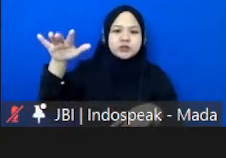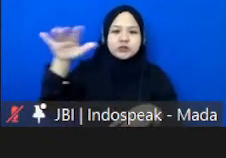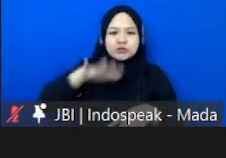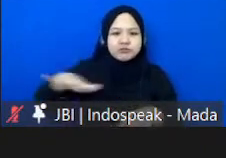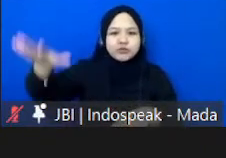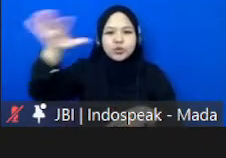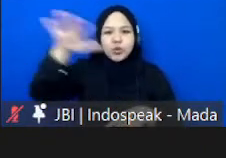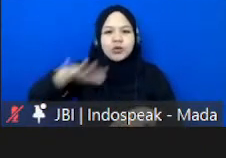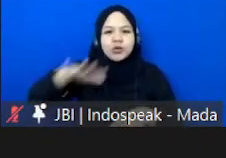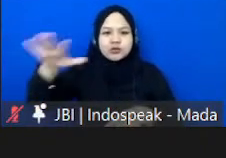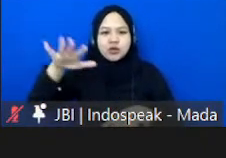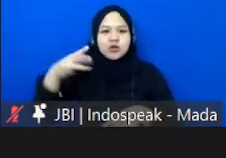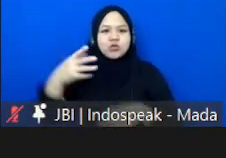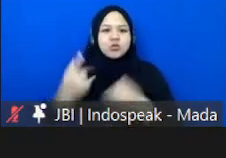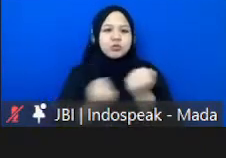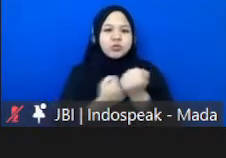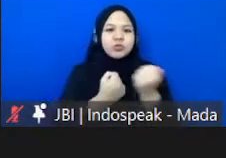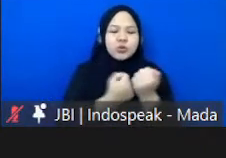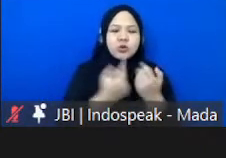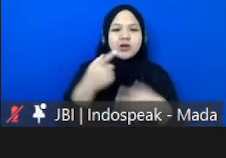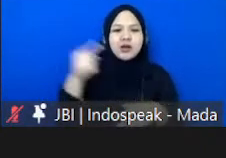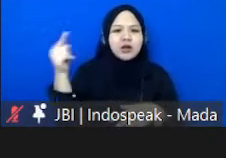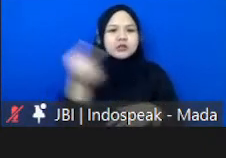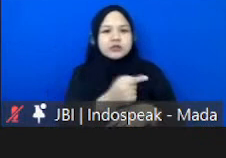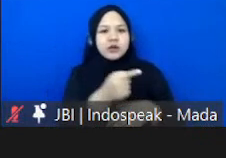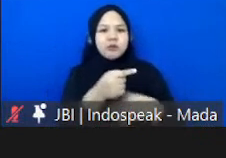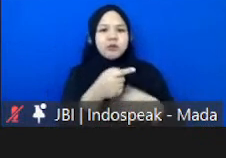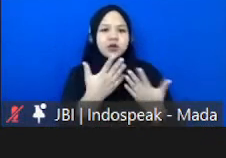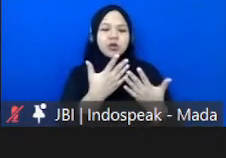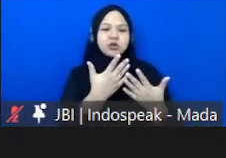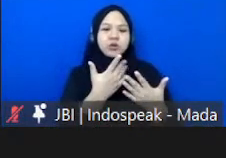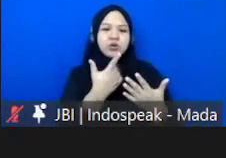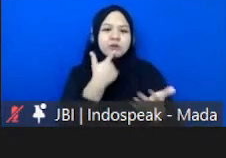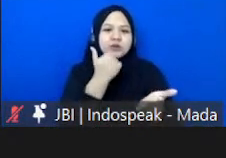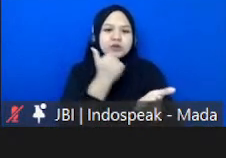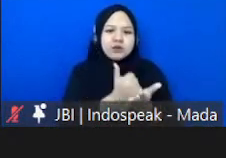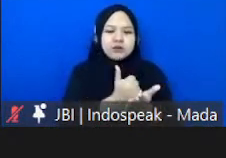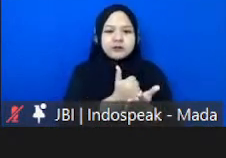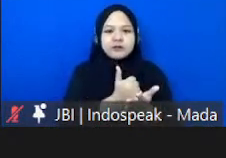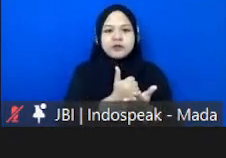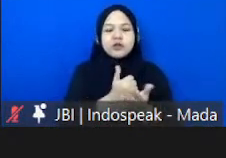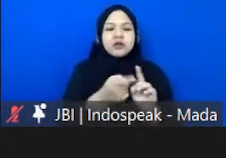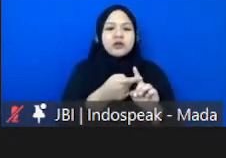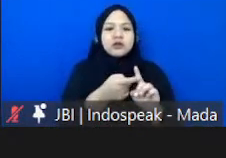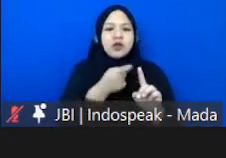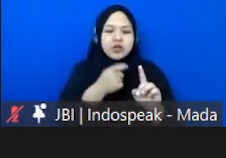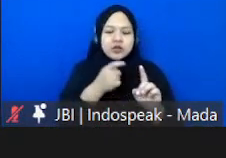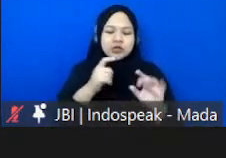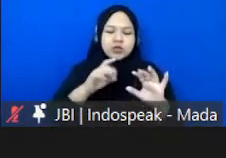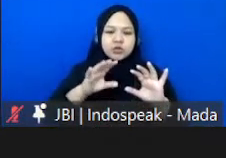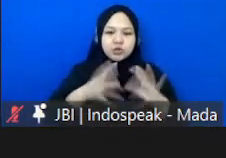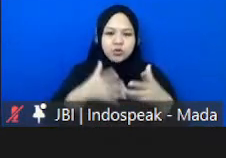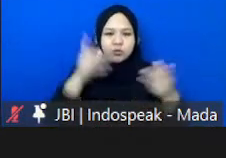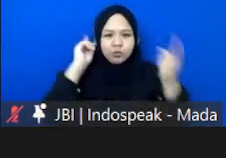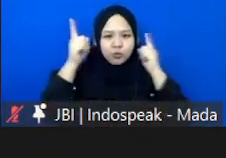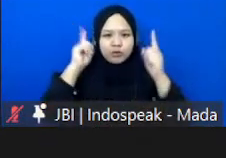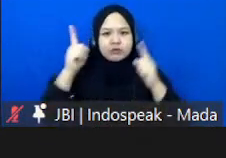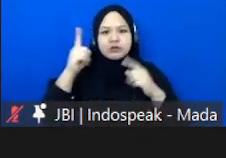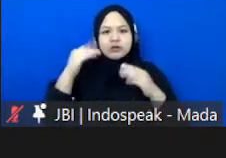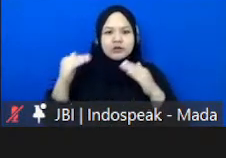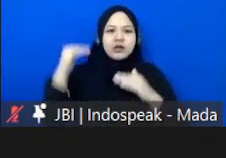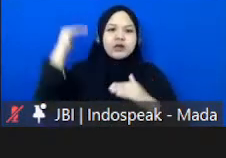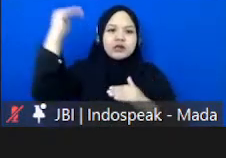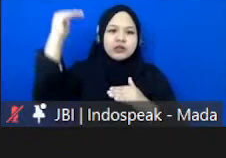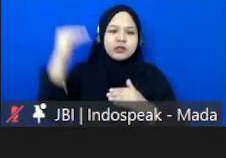attracted support from popular and populist elements. Broadly, we suggest reform has proceeded furthest where reform initiatives